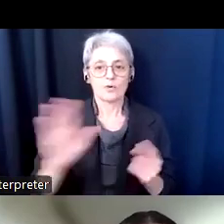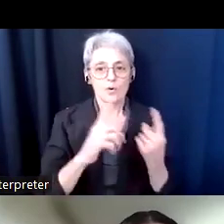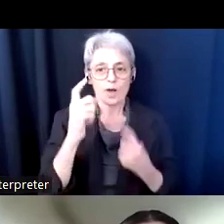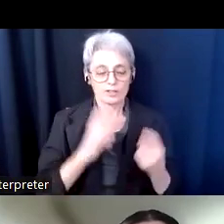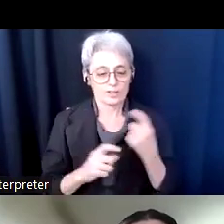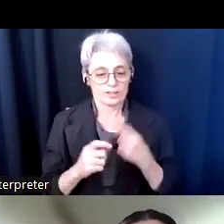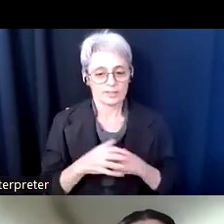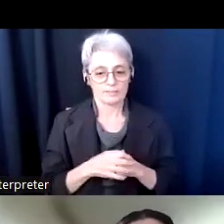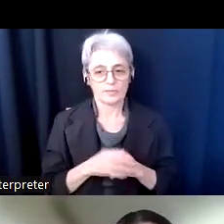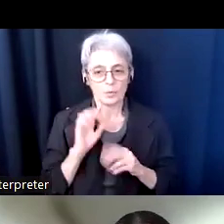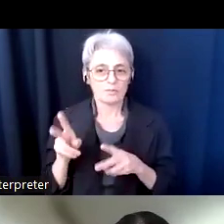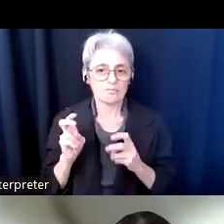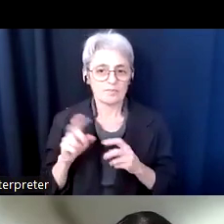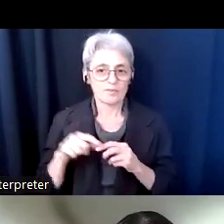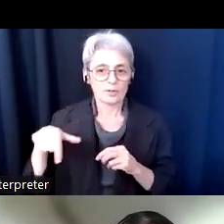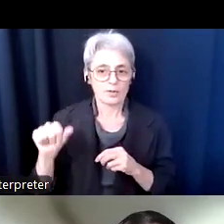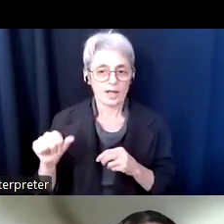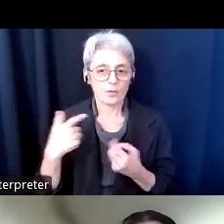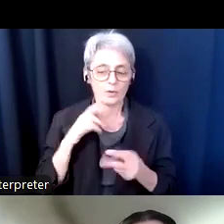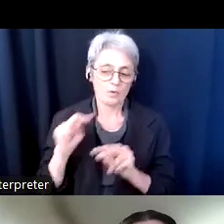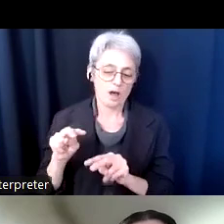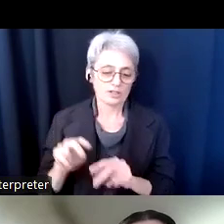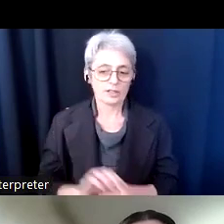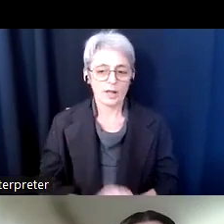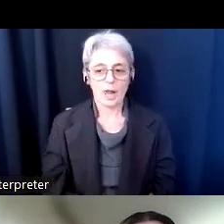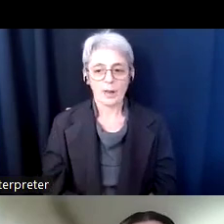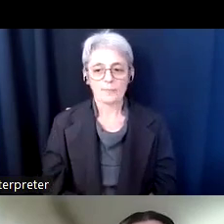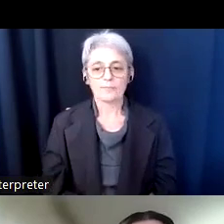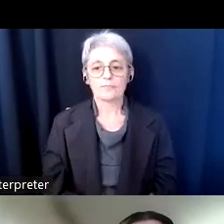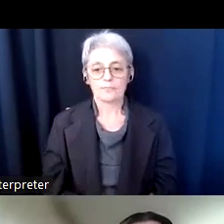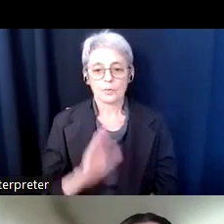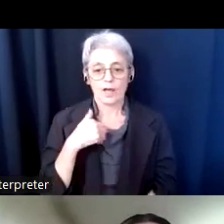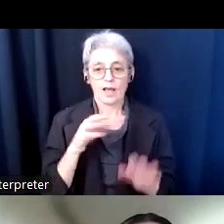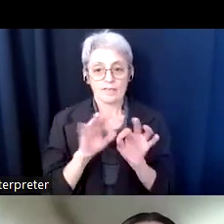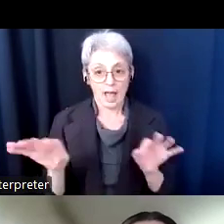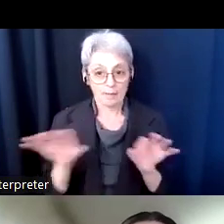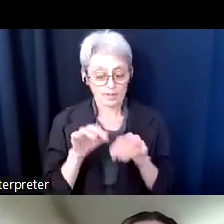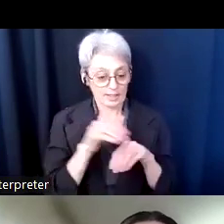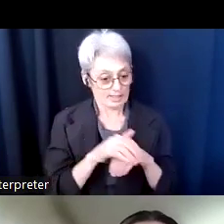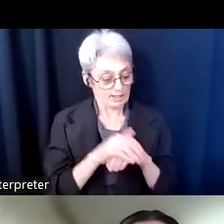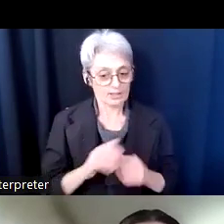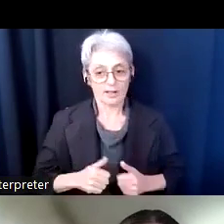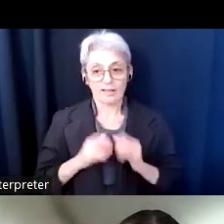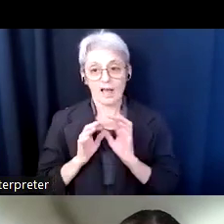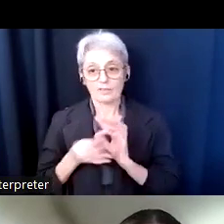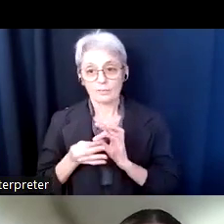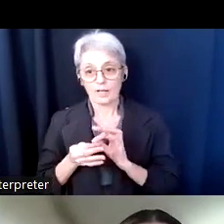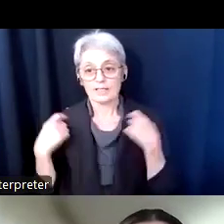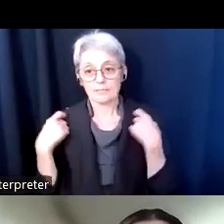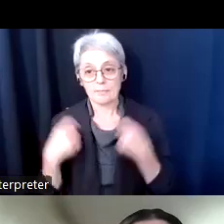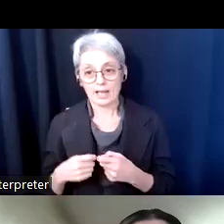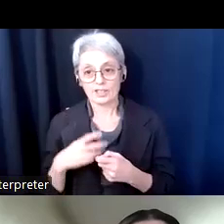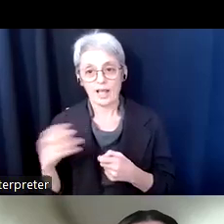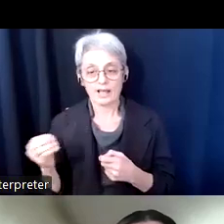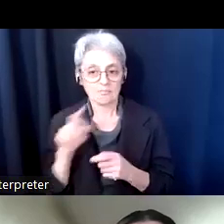entered in the Q&A, so we will be watching for them. The webinar will be captioned live in English and live interpreted in Spanish and ASL.